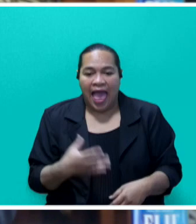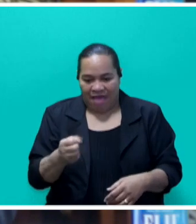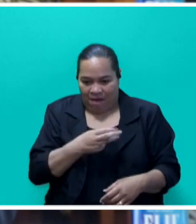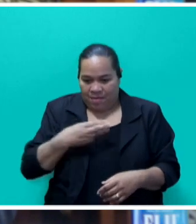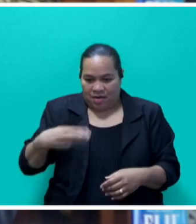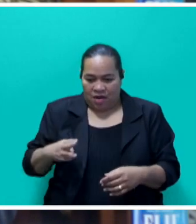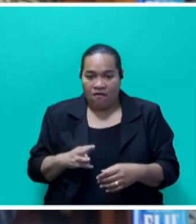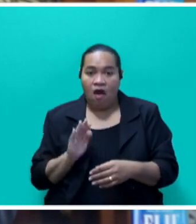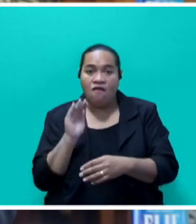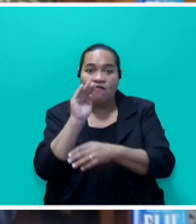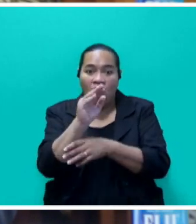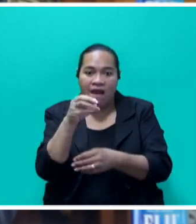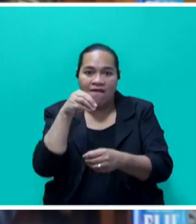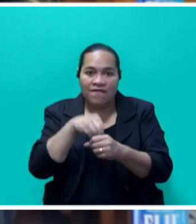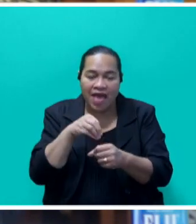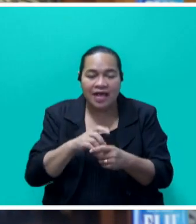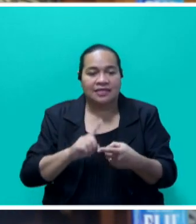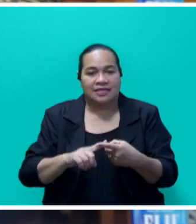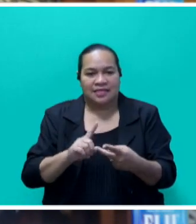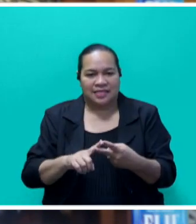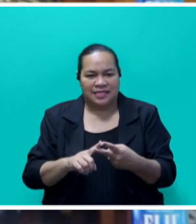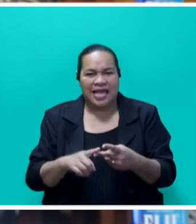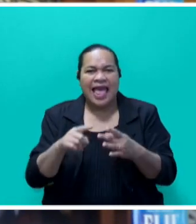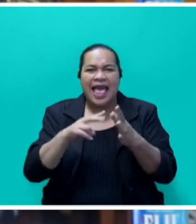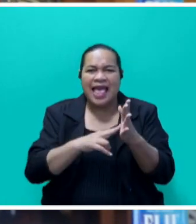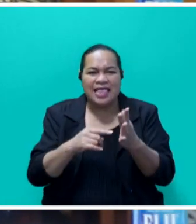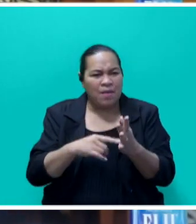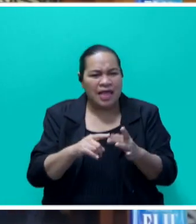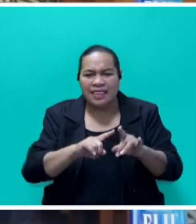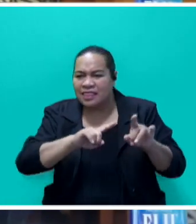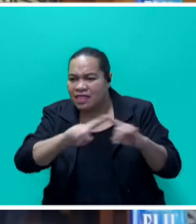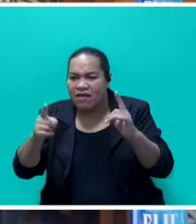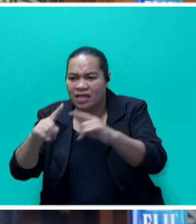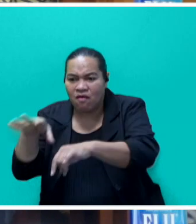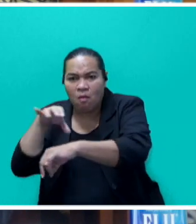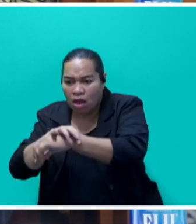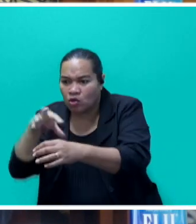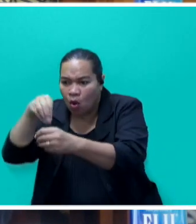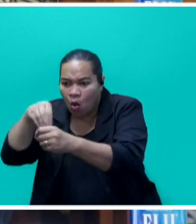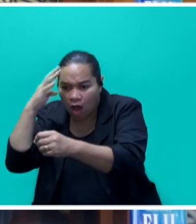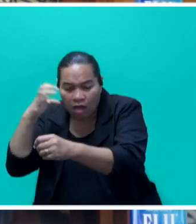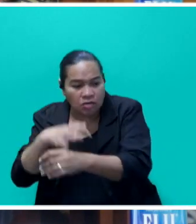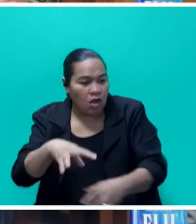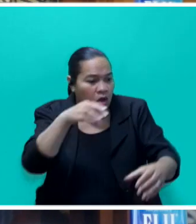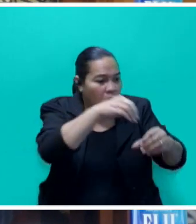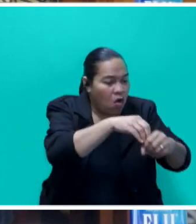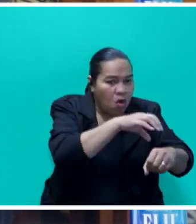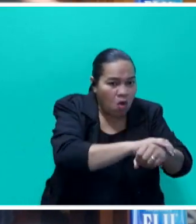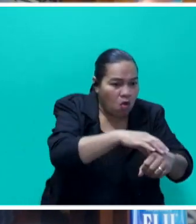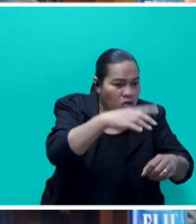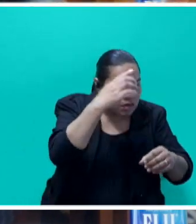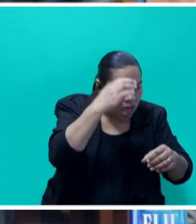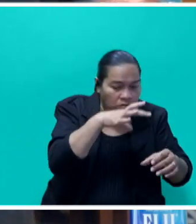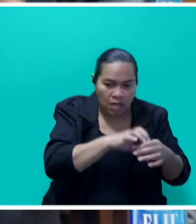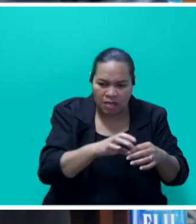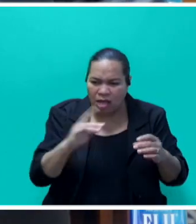foreign affairs involved. We have Interpol, and so many agencies, because most of the issues are cross-cutting,